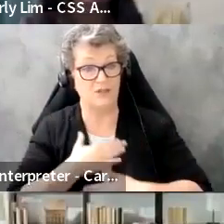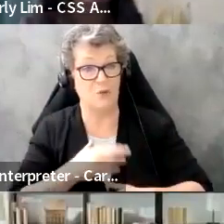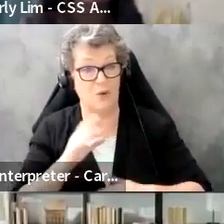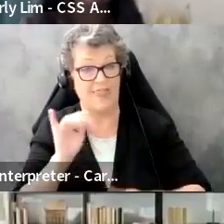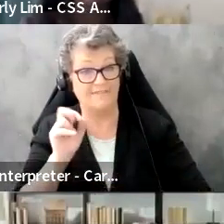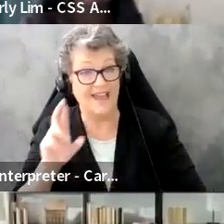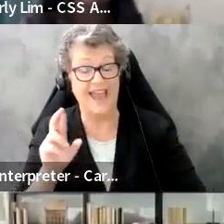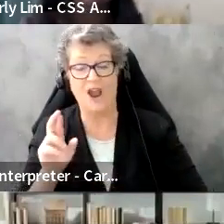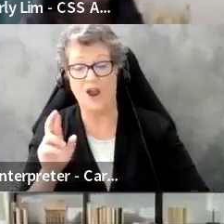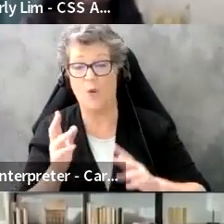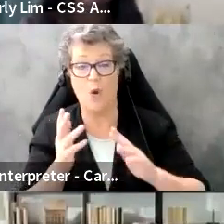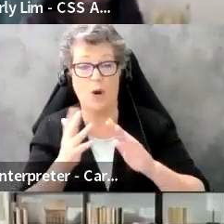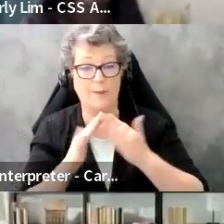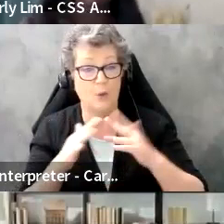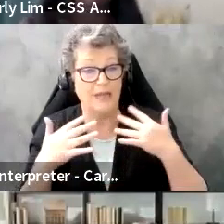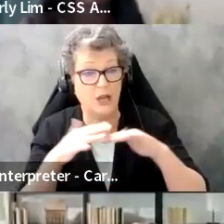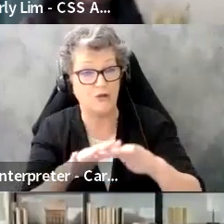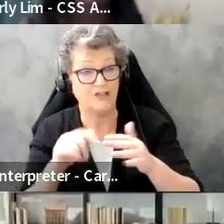having fun community integration this summer?